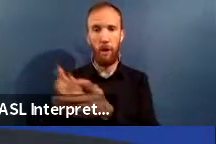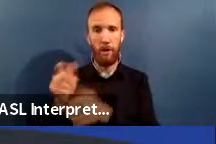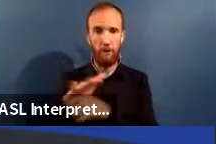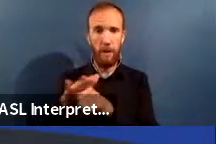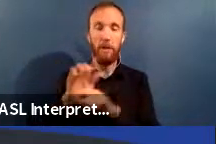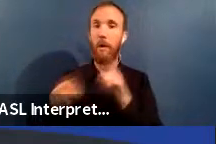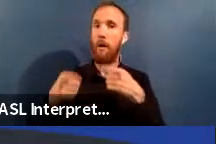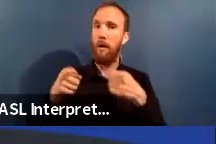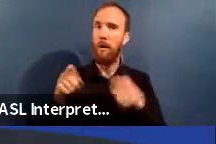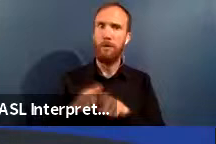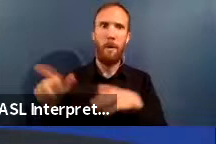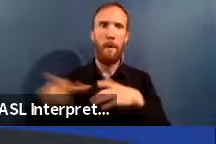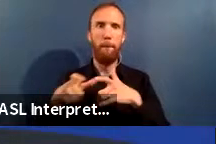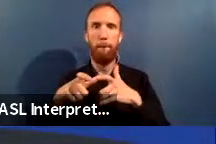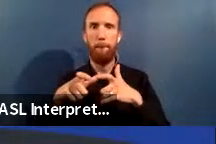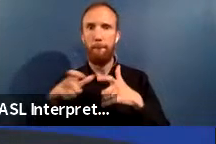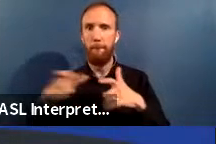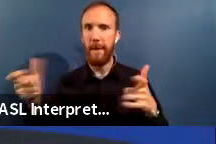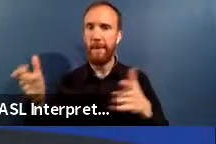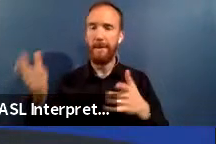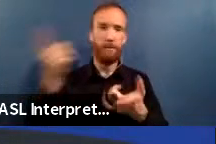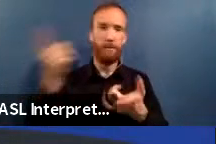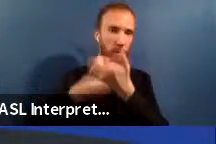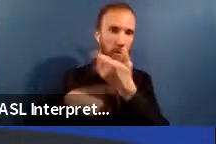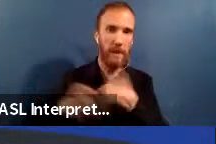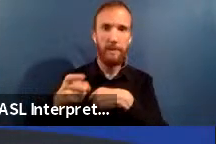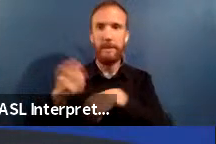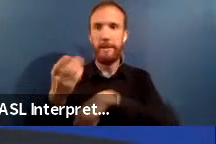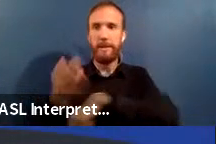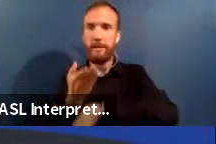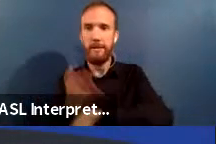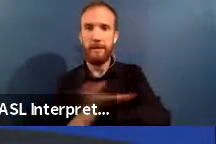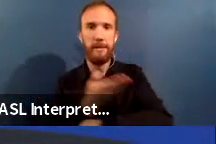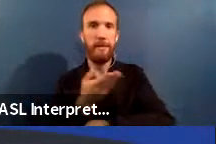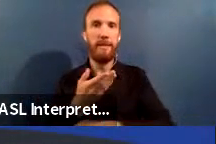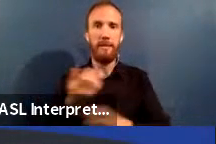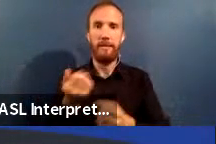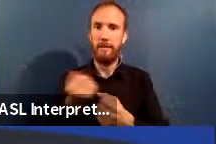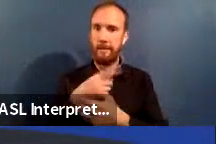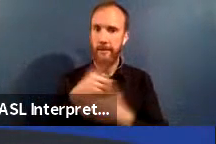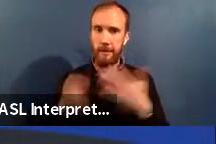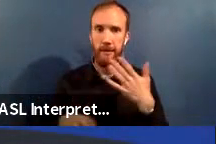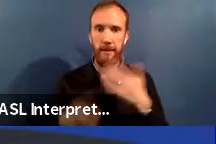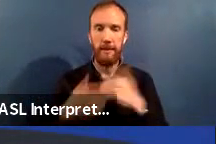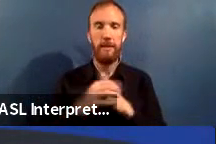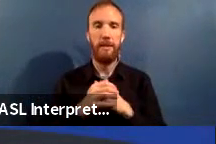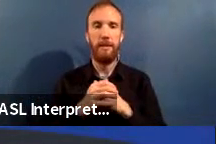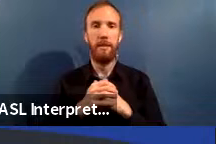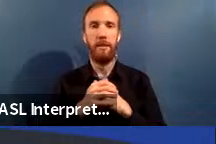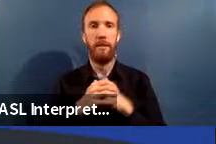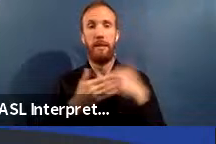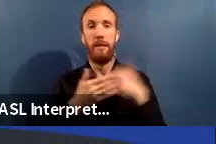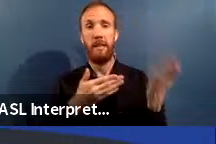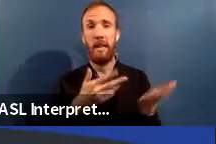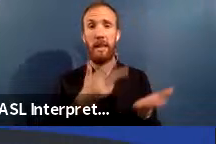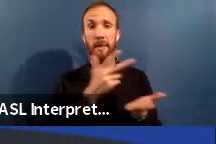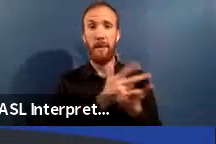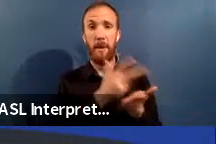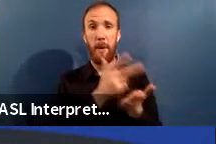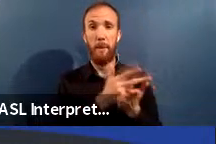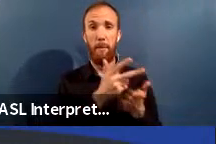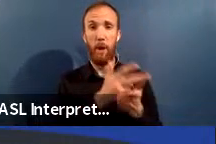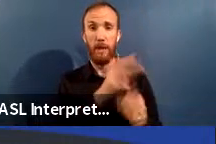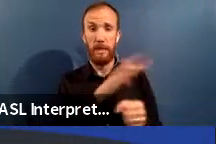renovation and/or replacement. And these parking lot projects are